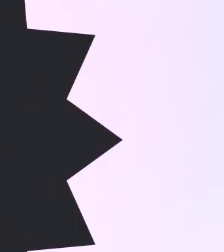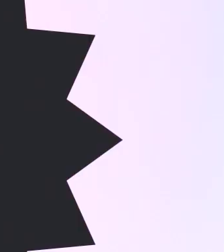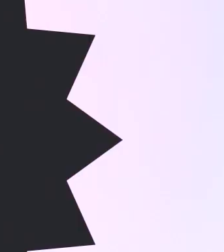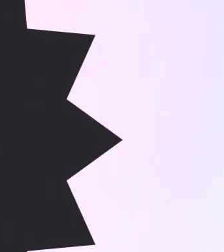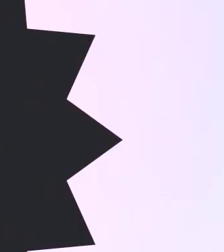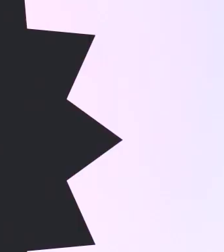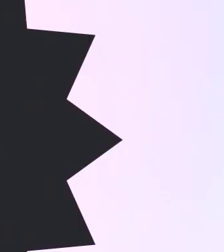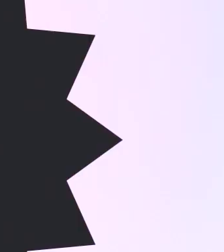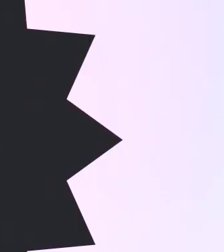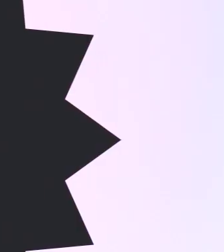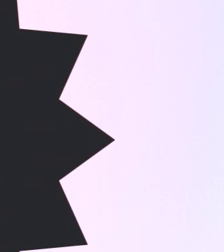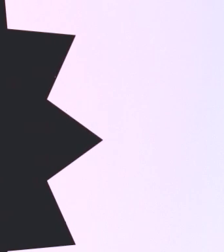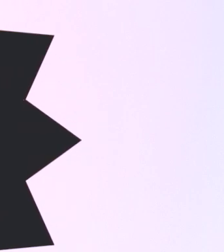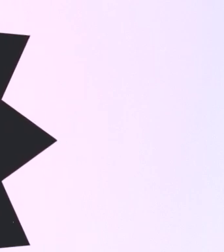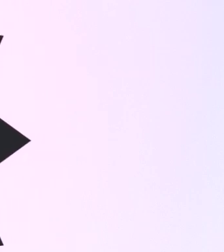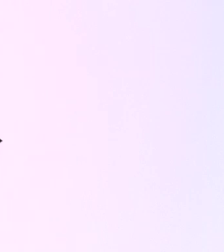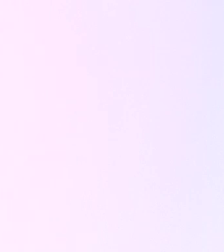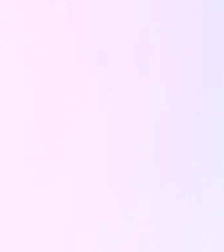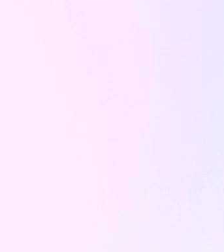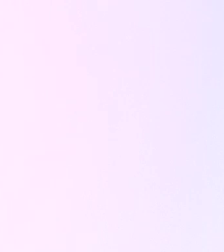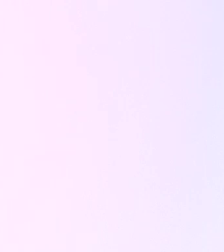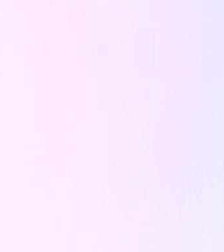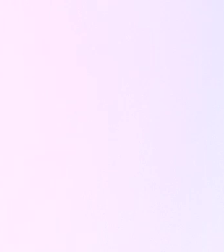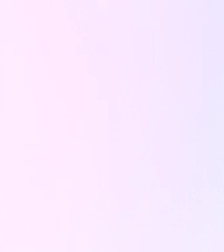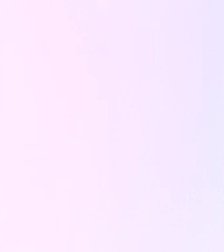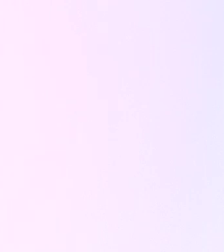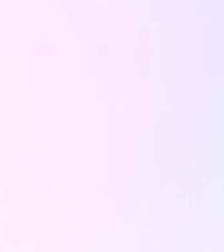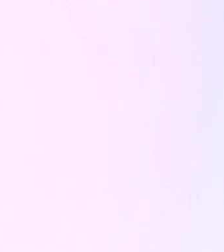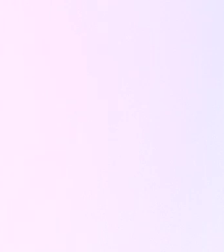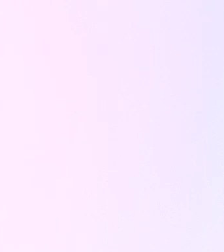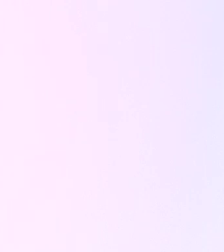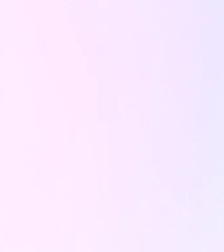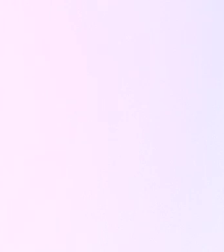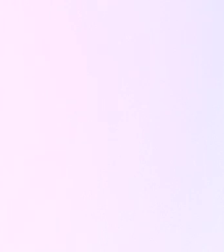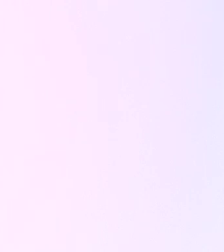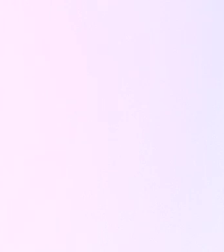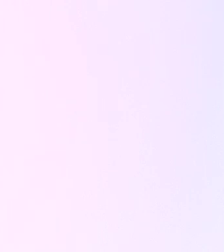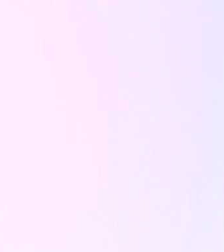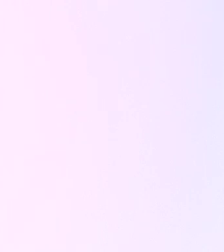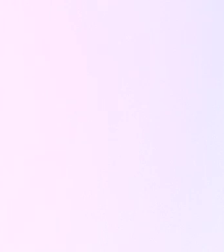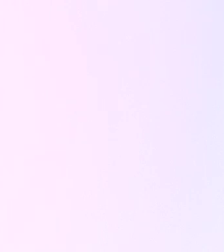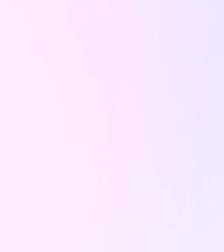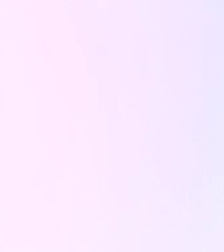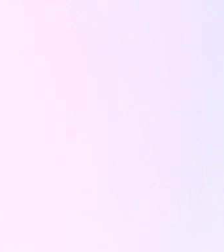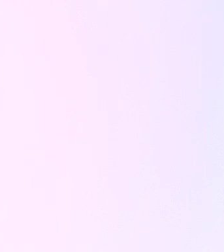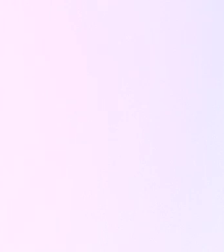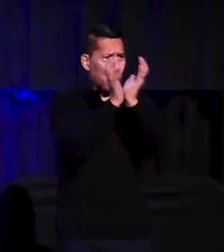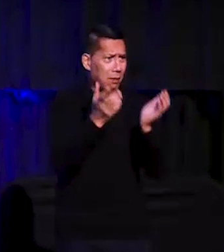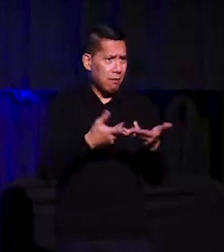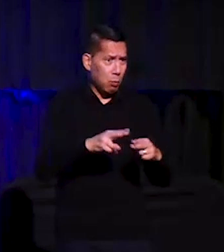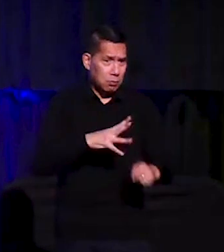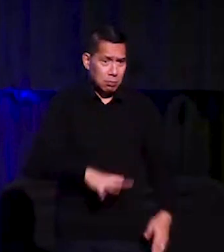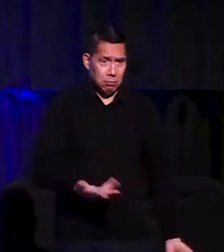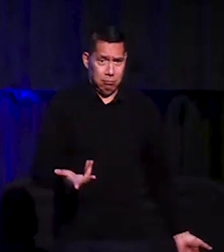design. And you and your loved one will merge in and create a beautiful pineapple if you look from an interesting angle.